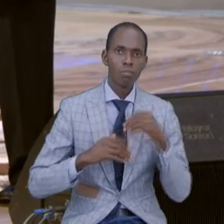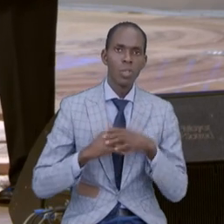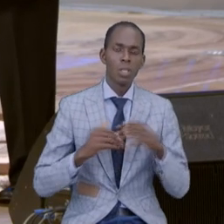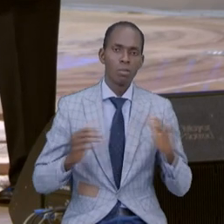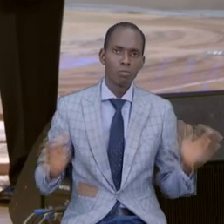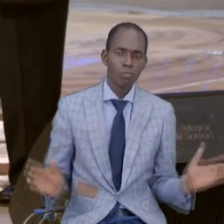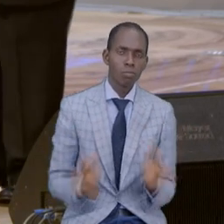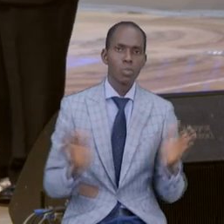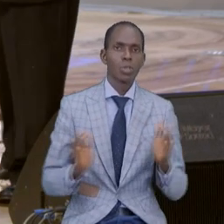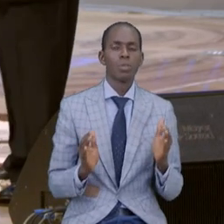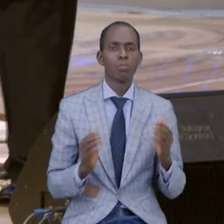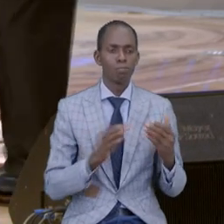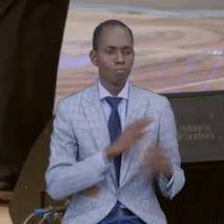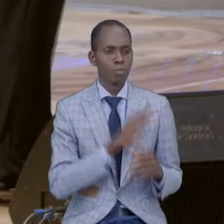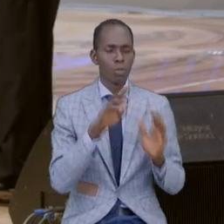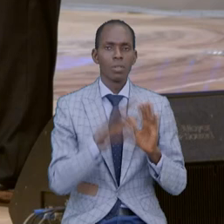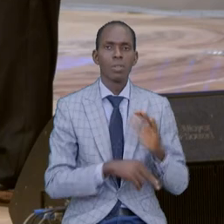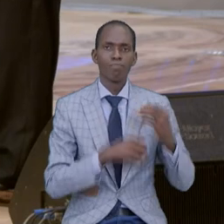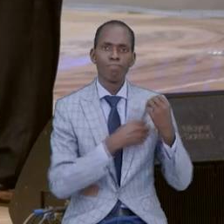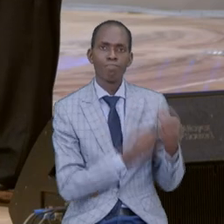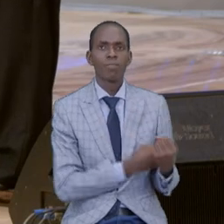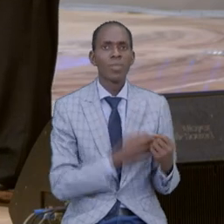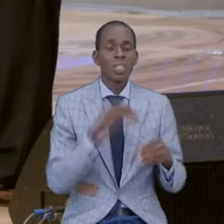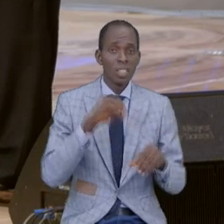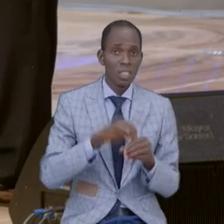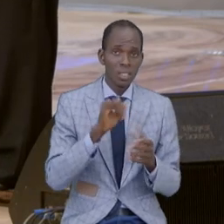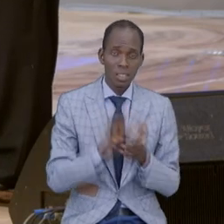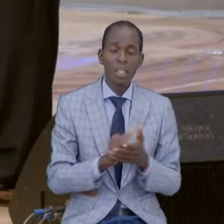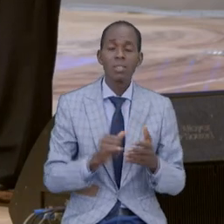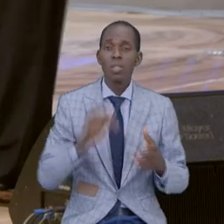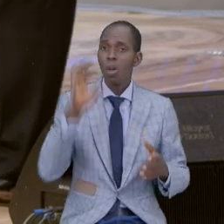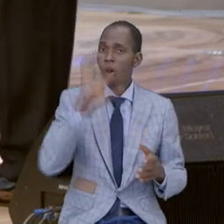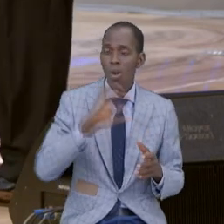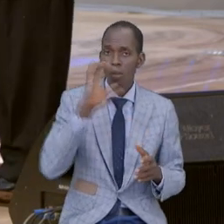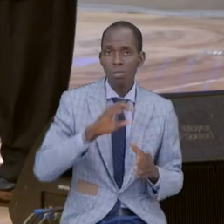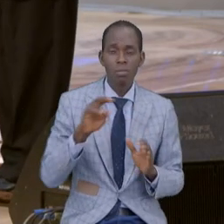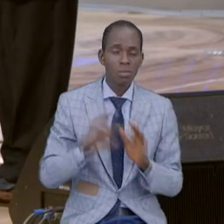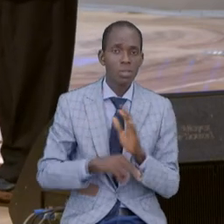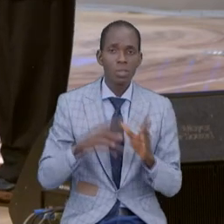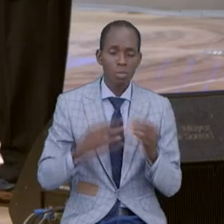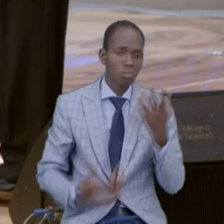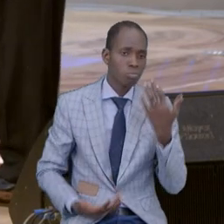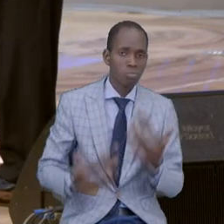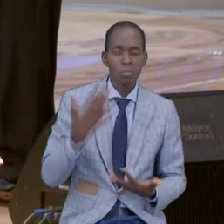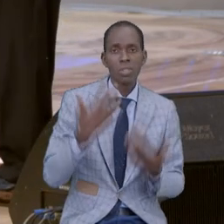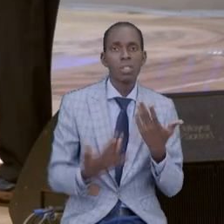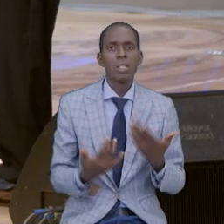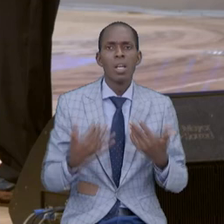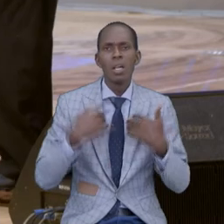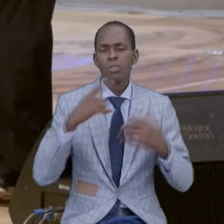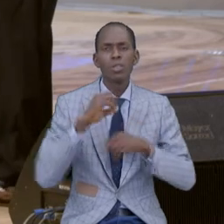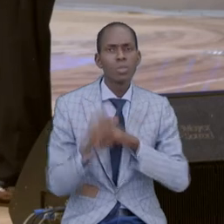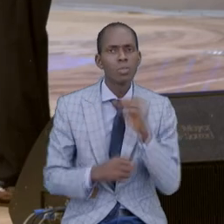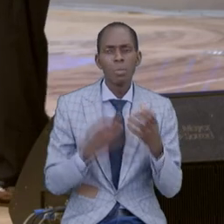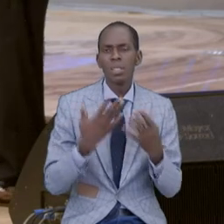boldness, even in the furnace of persecution. Have you suffered so many things in